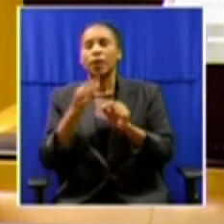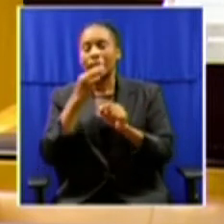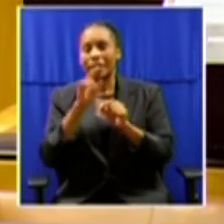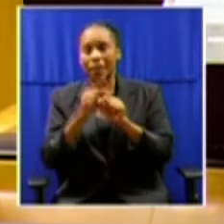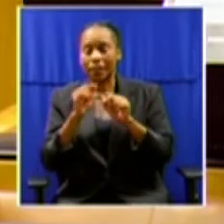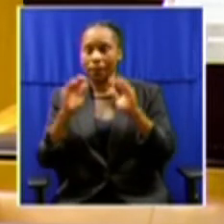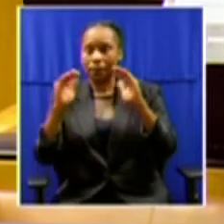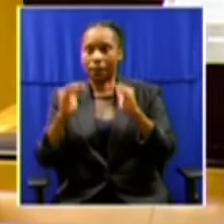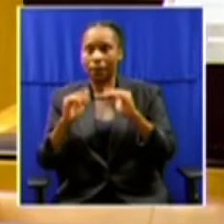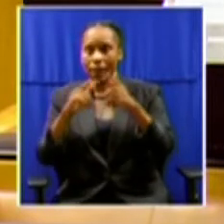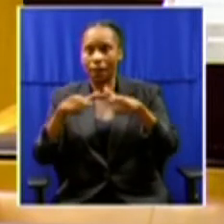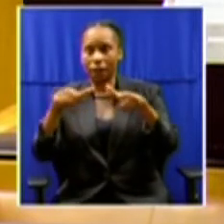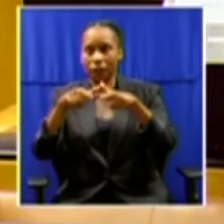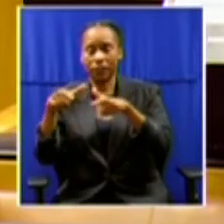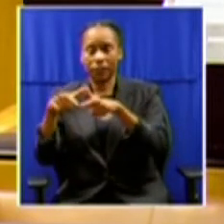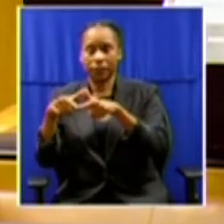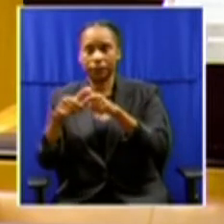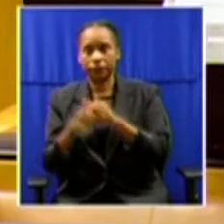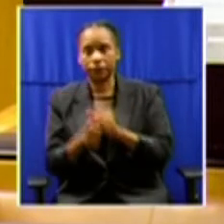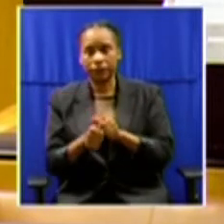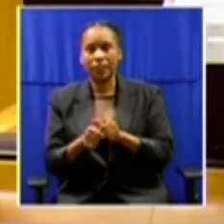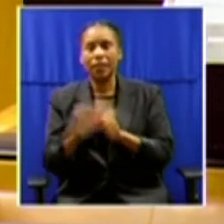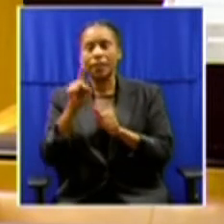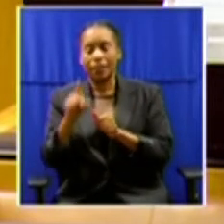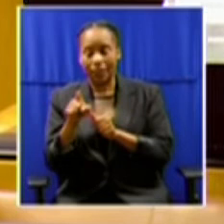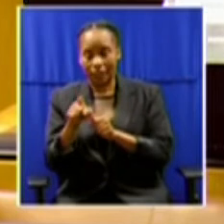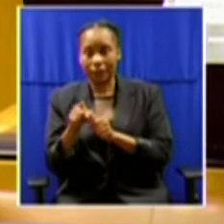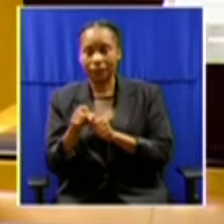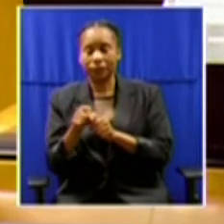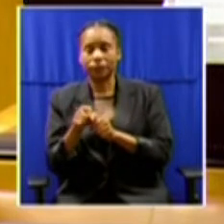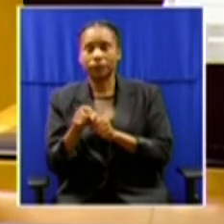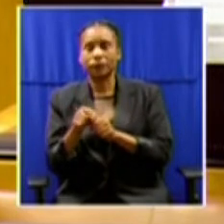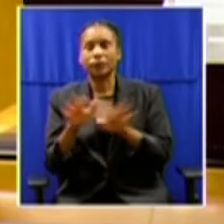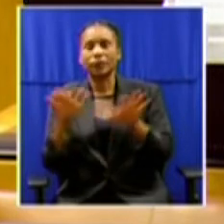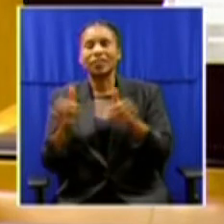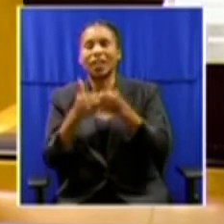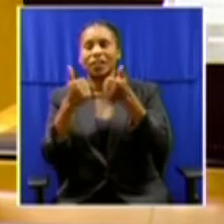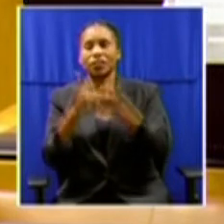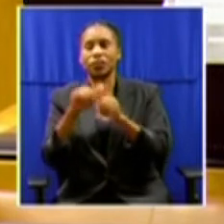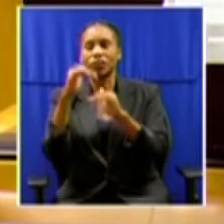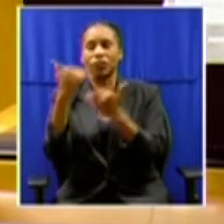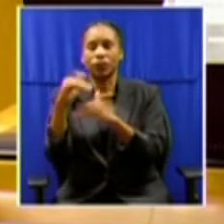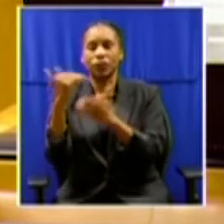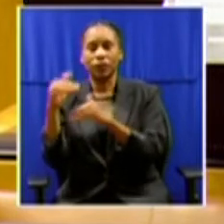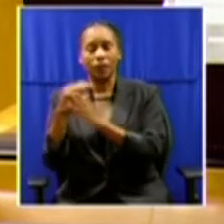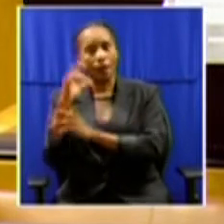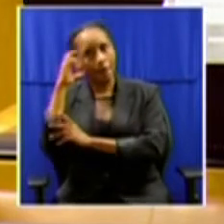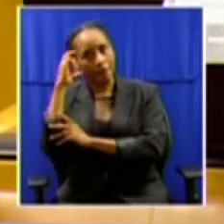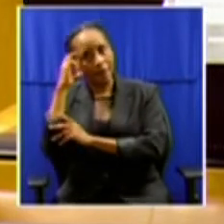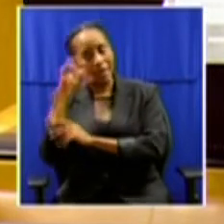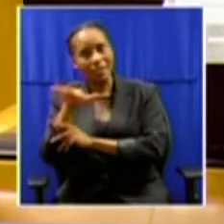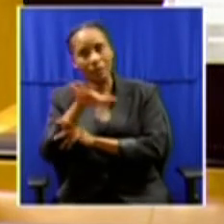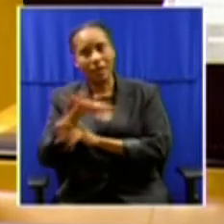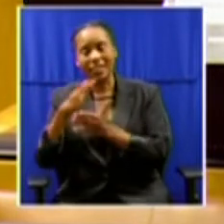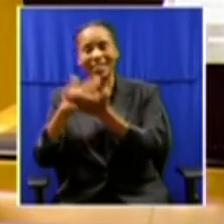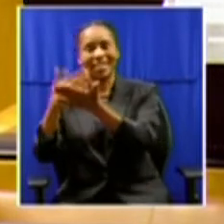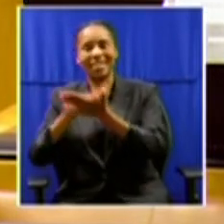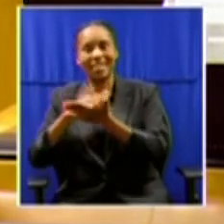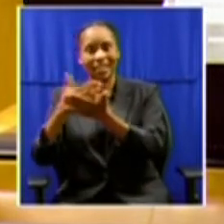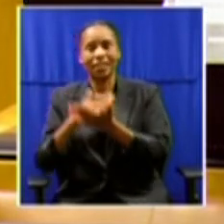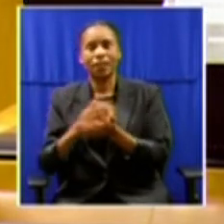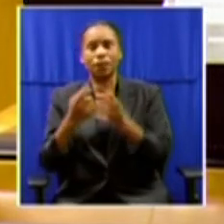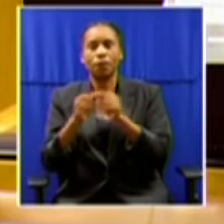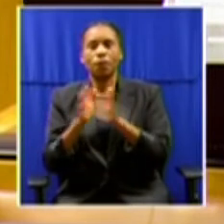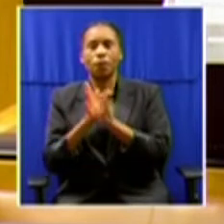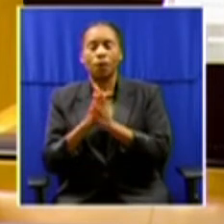of overcrowding. That being the case, the challenge of the limited bed space shared between the professionals